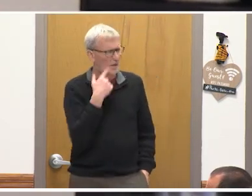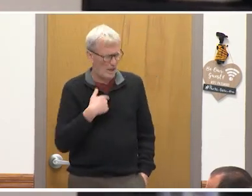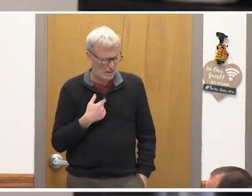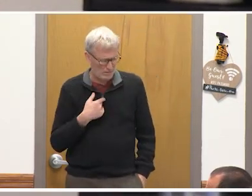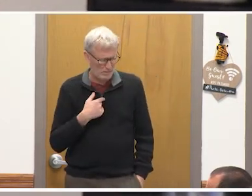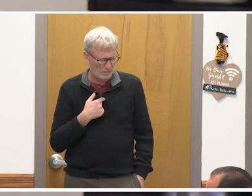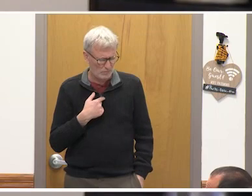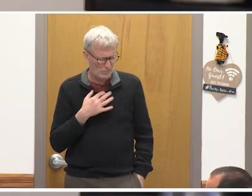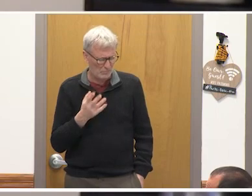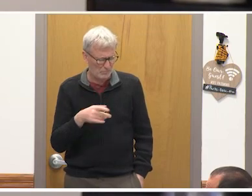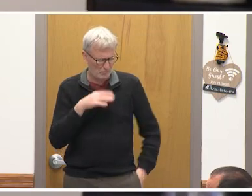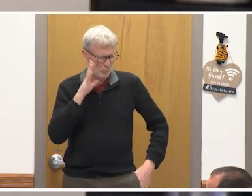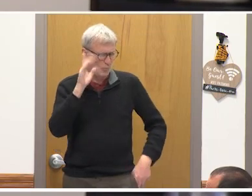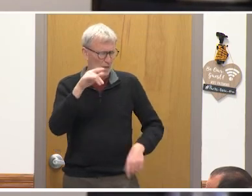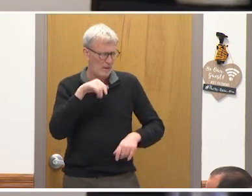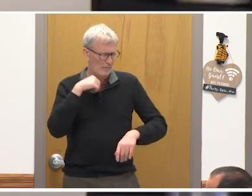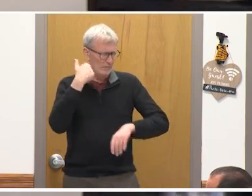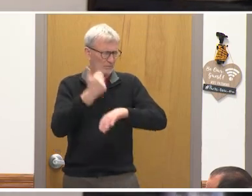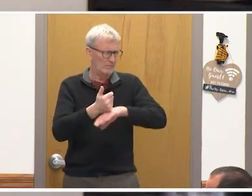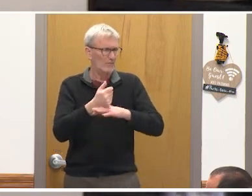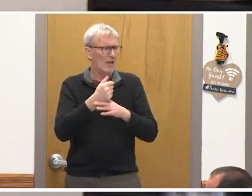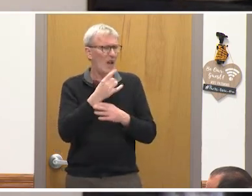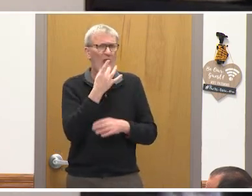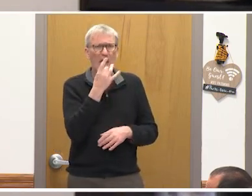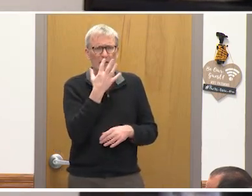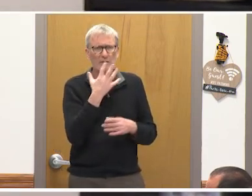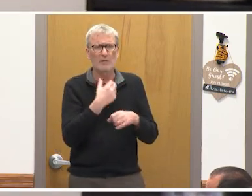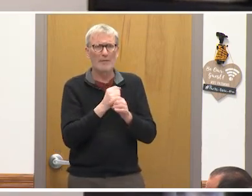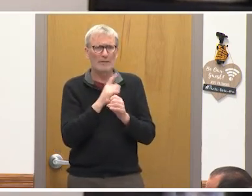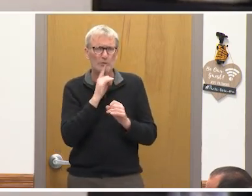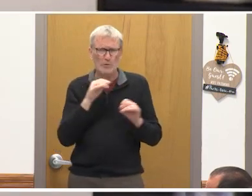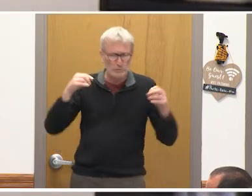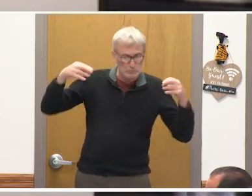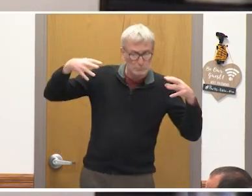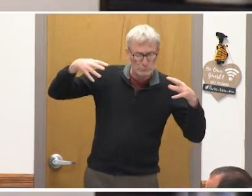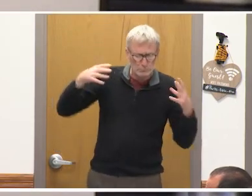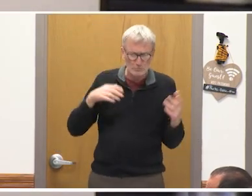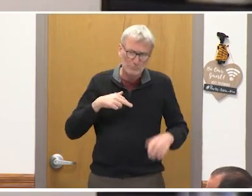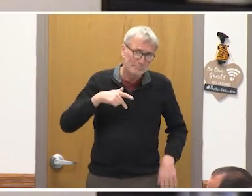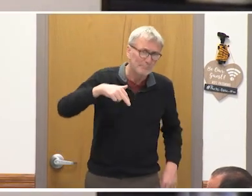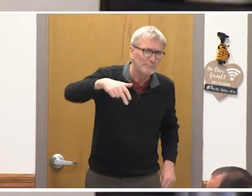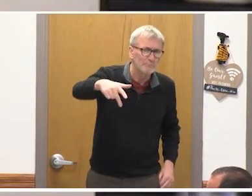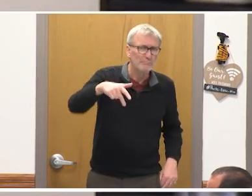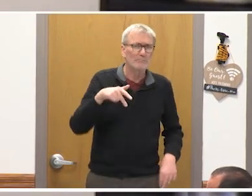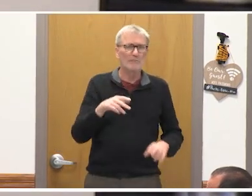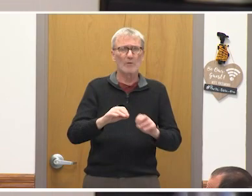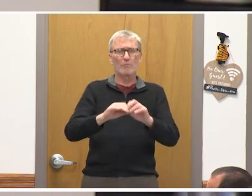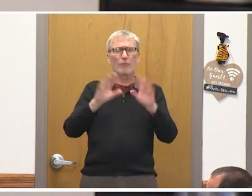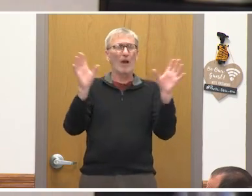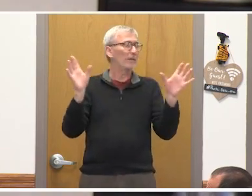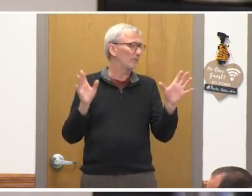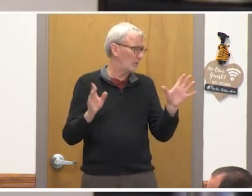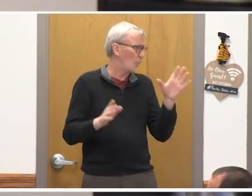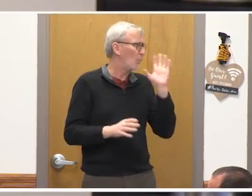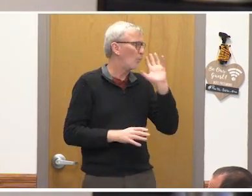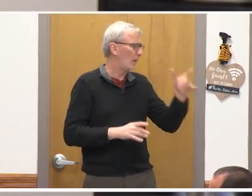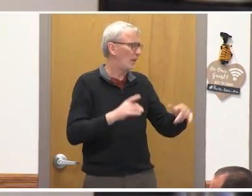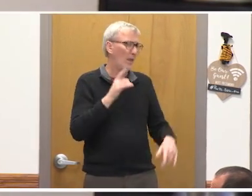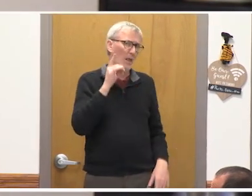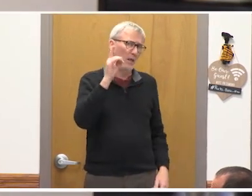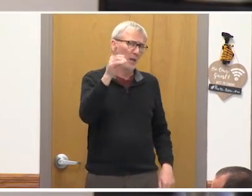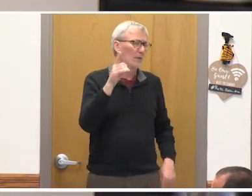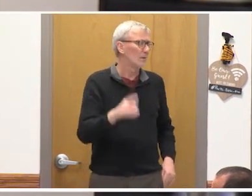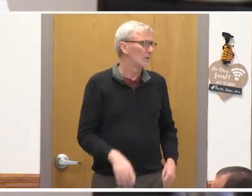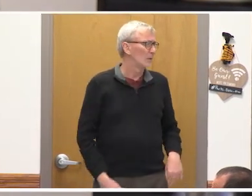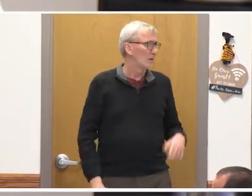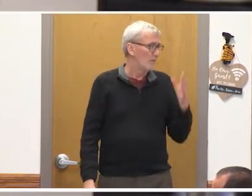it scoped for lighting at that crosswalk to make sure that it is bright and apparent. So there will be lighting on the